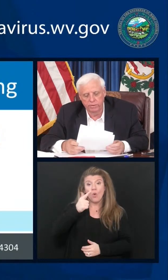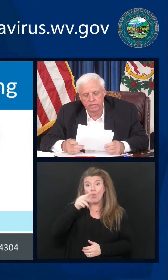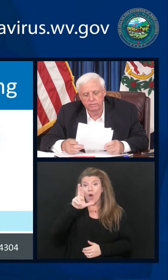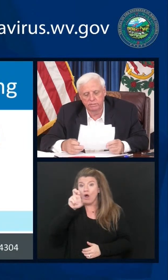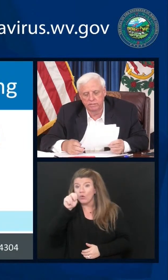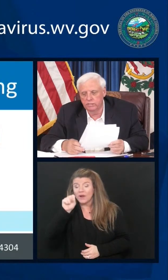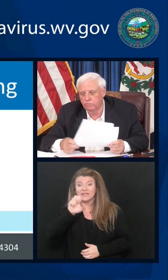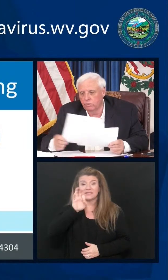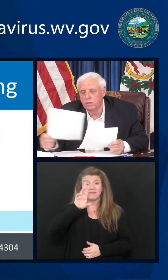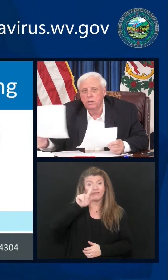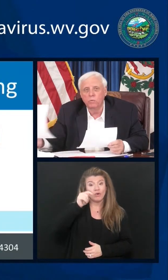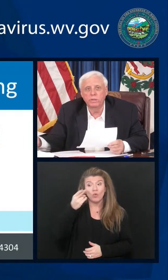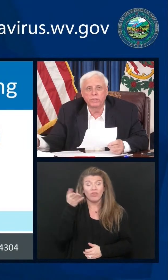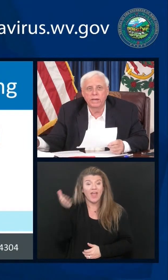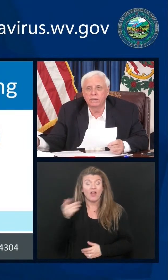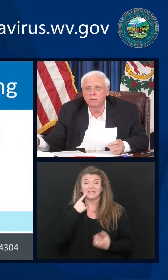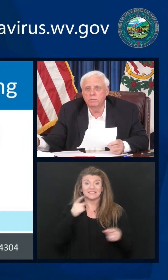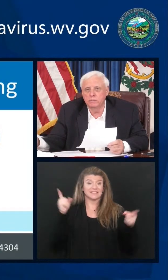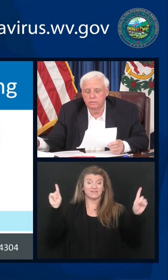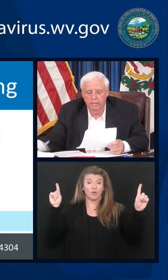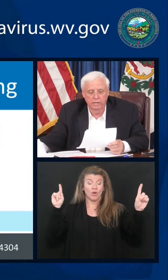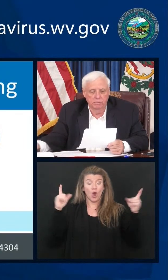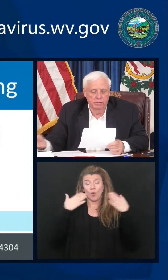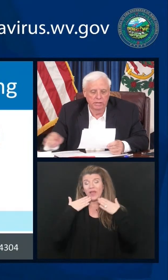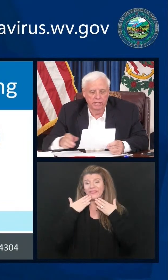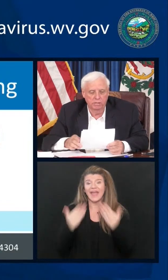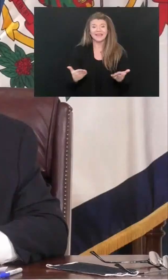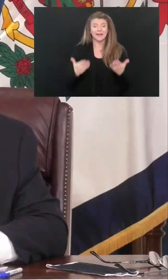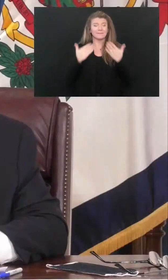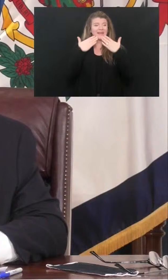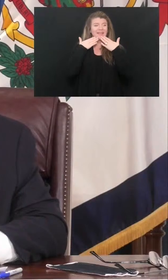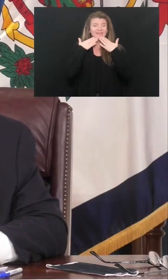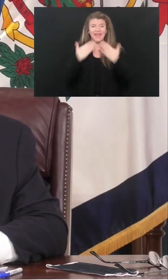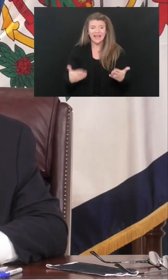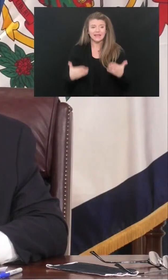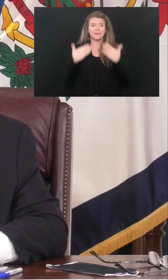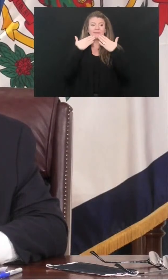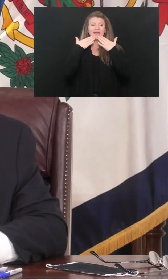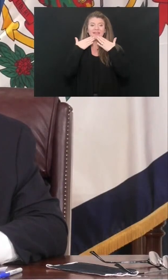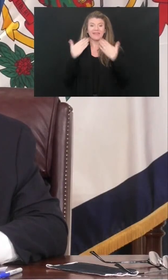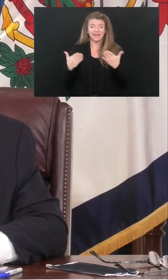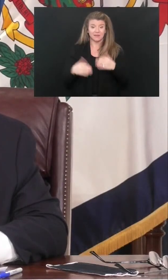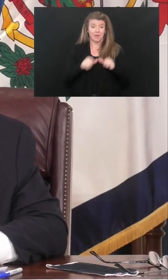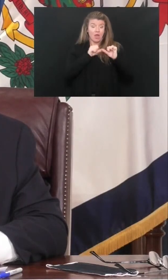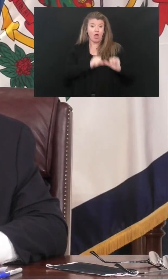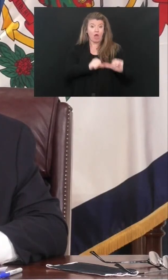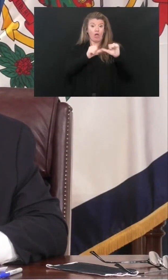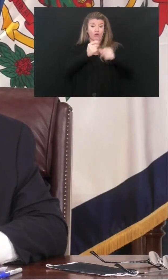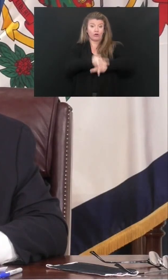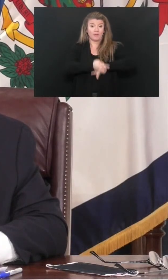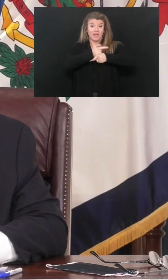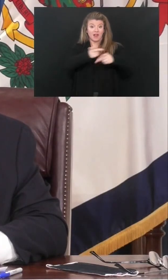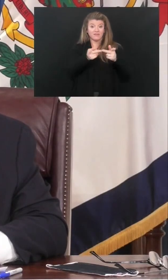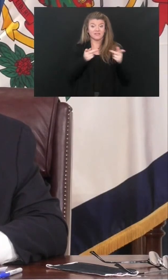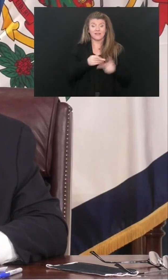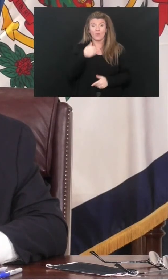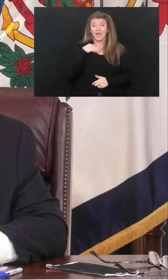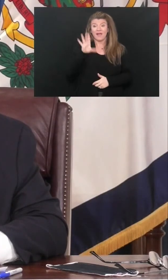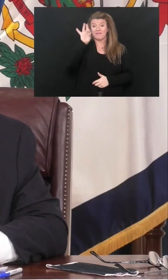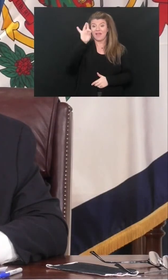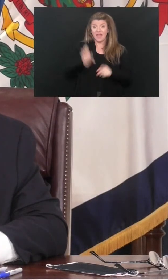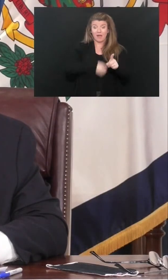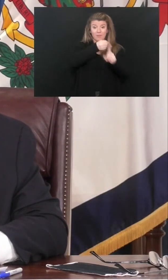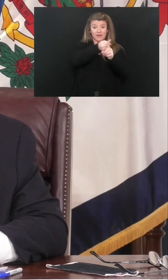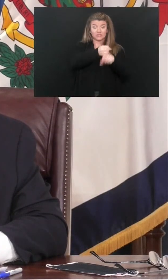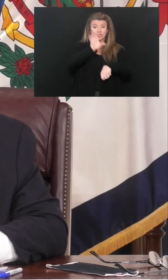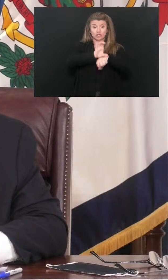been very successful. We thank them and thank them and thank them. Our long-term care facilities, we have 8 outbreaks. Our